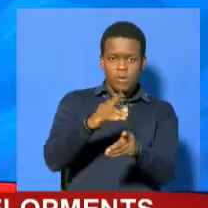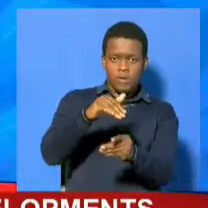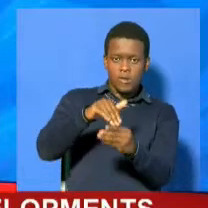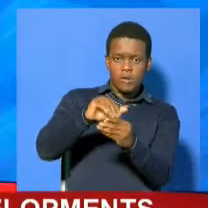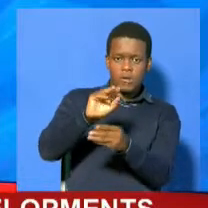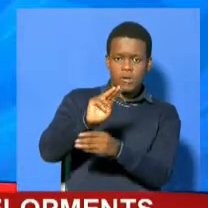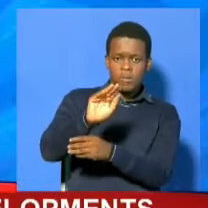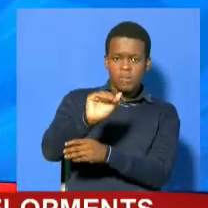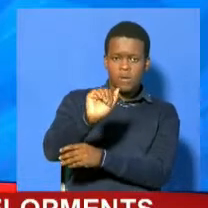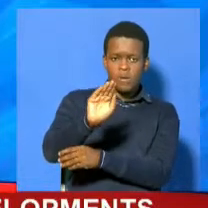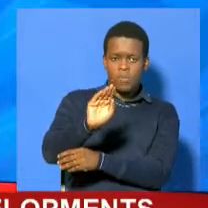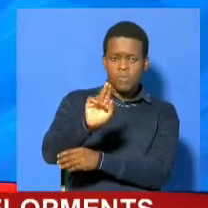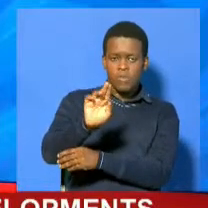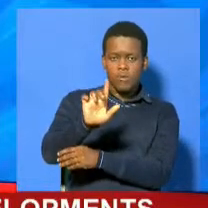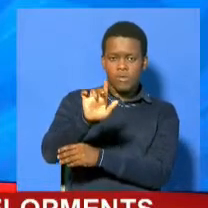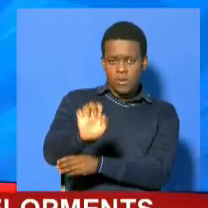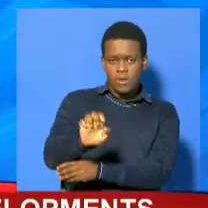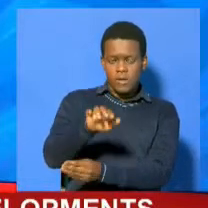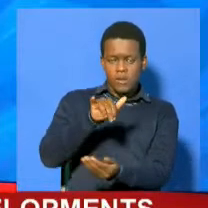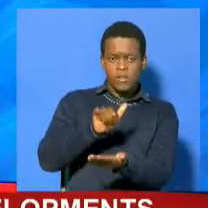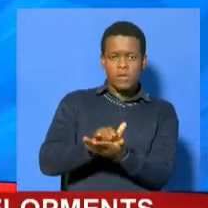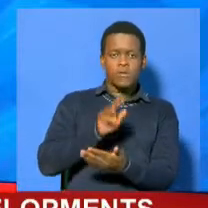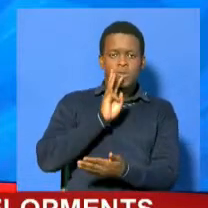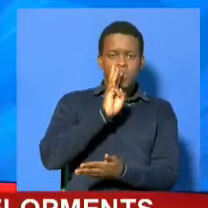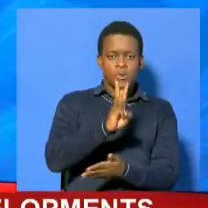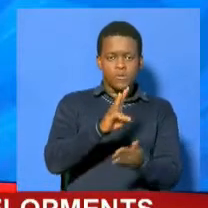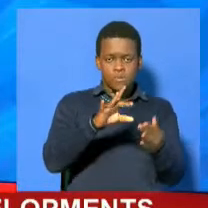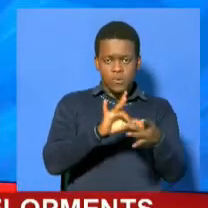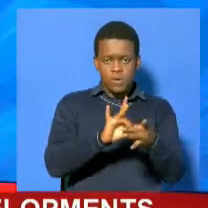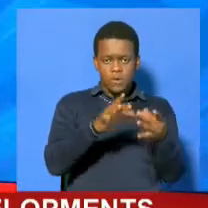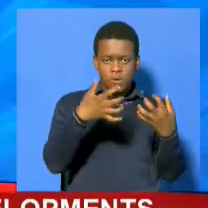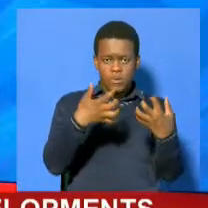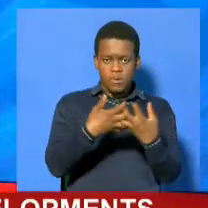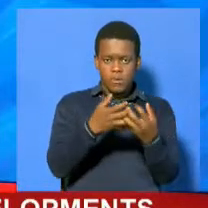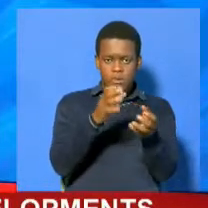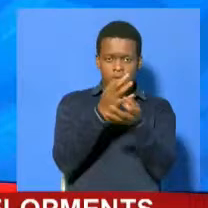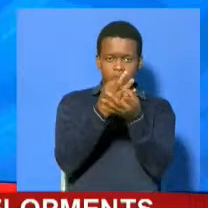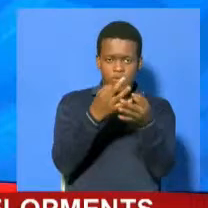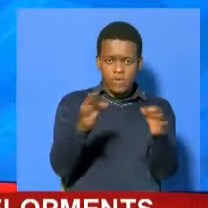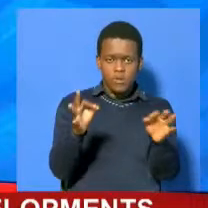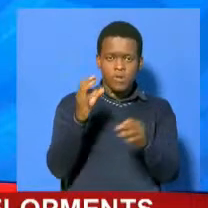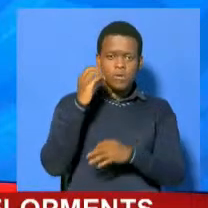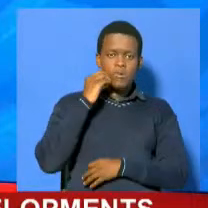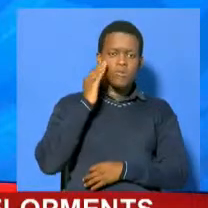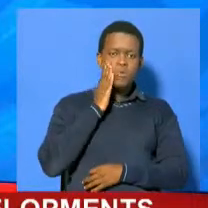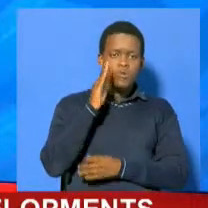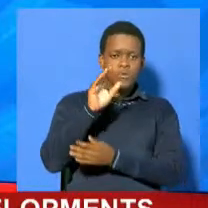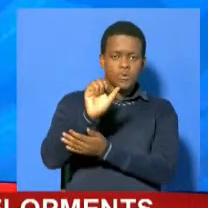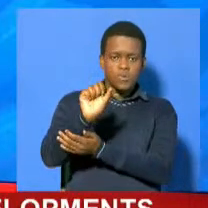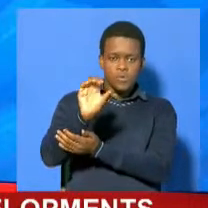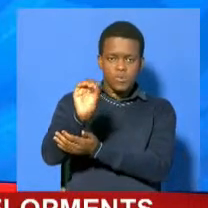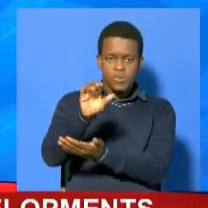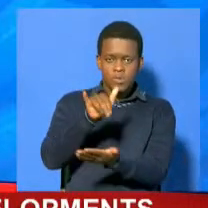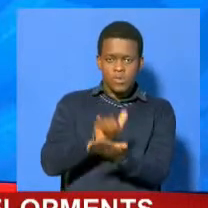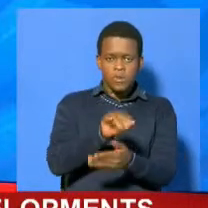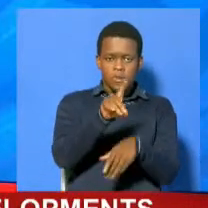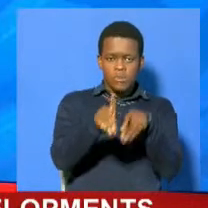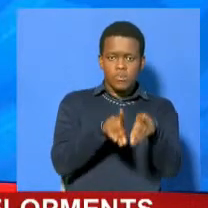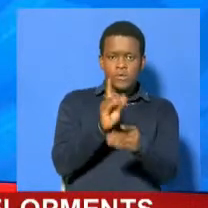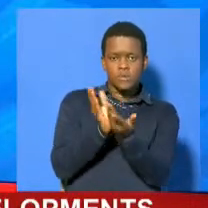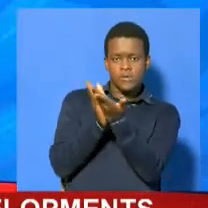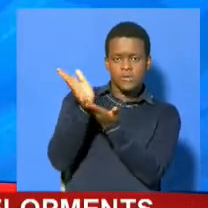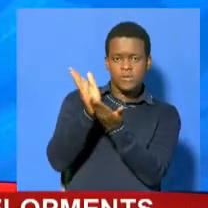free home electricity connections and also ensure that certain services are accessible to the public